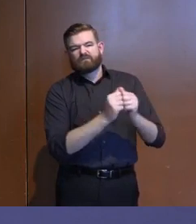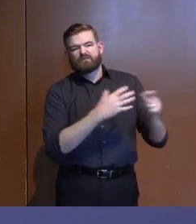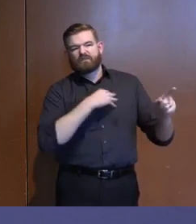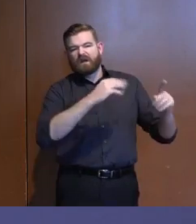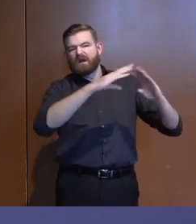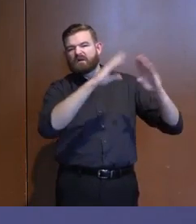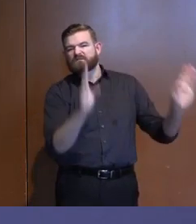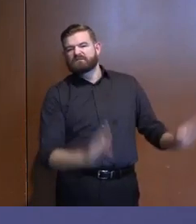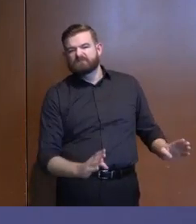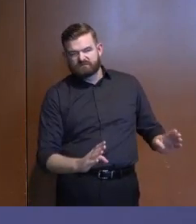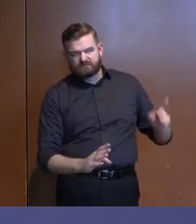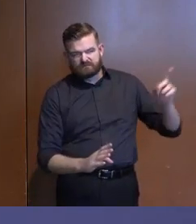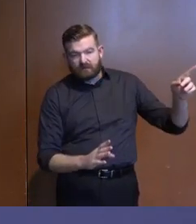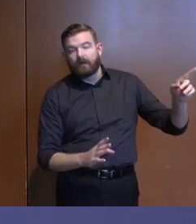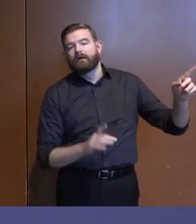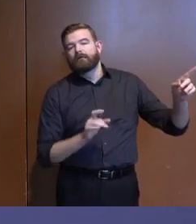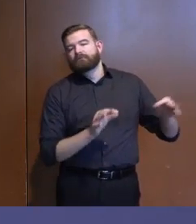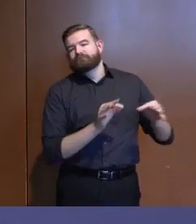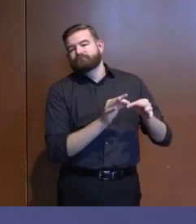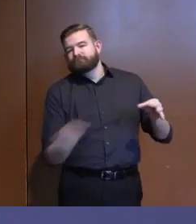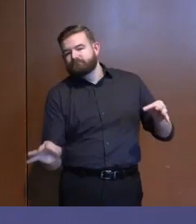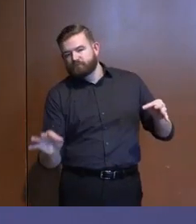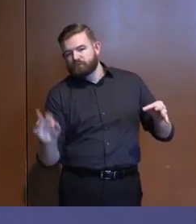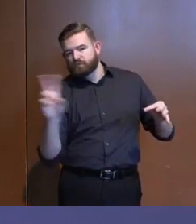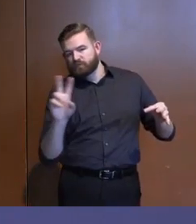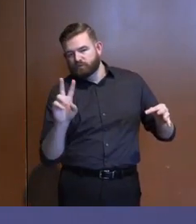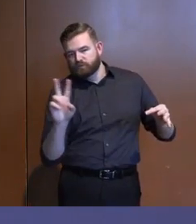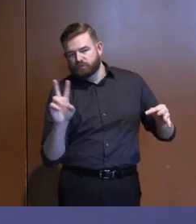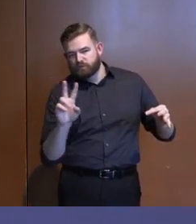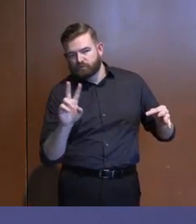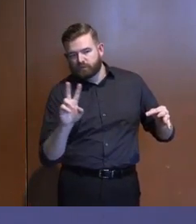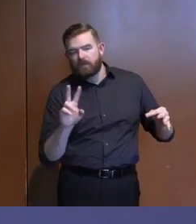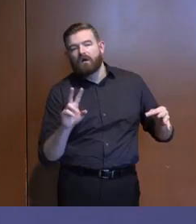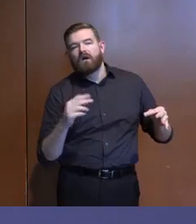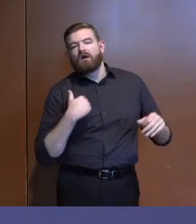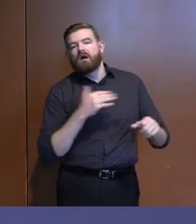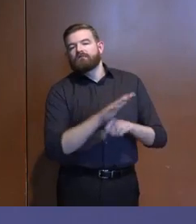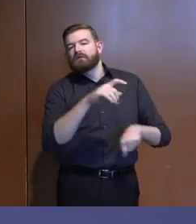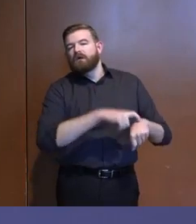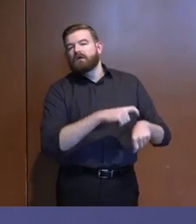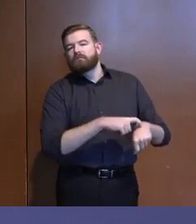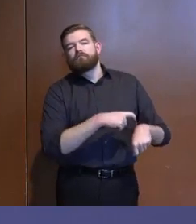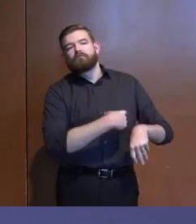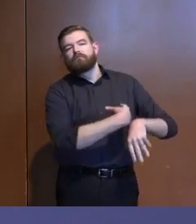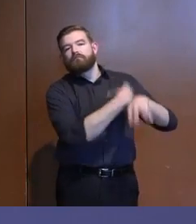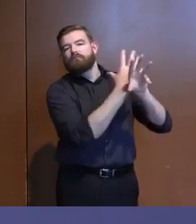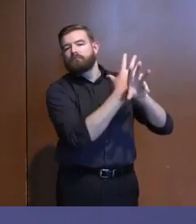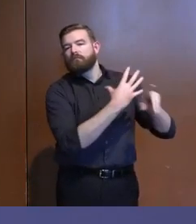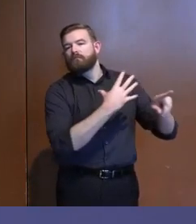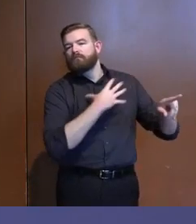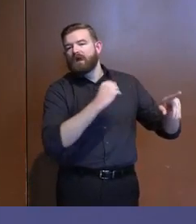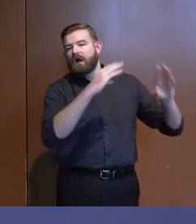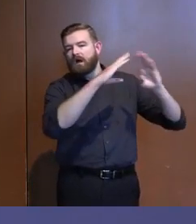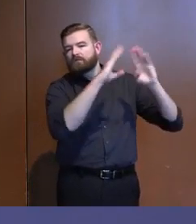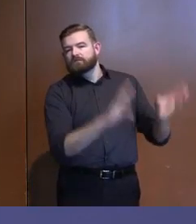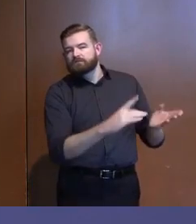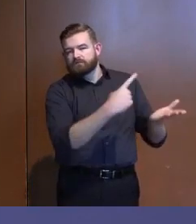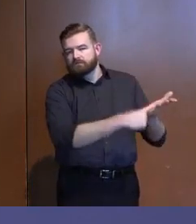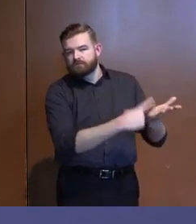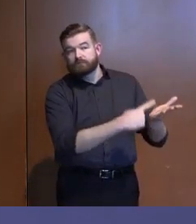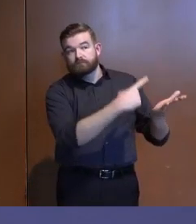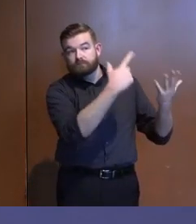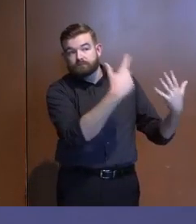o'clock gives us enough time to attend that and communicate with the White House, and then we will be with you after that.